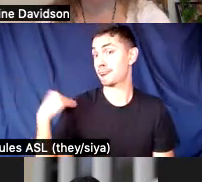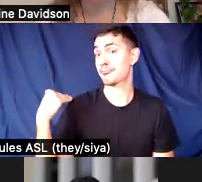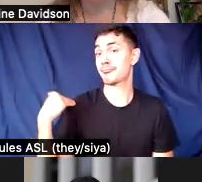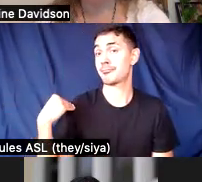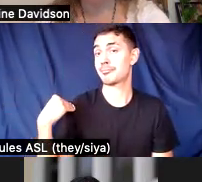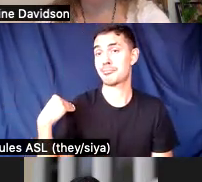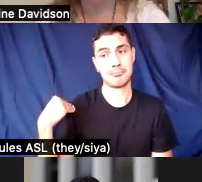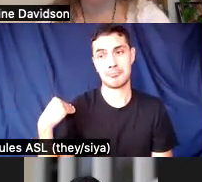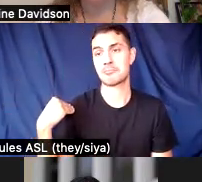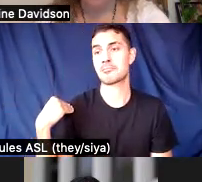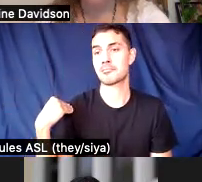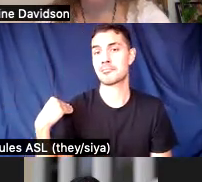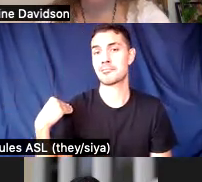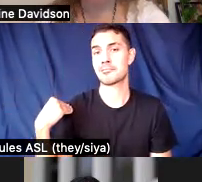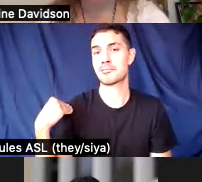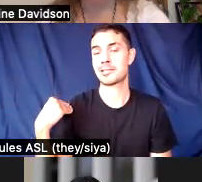word.